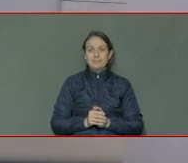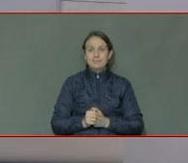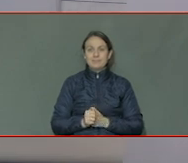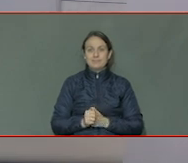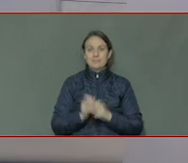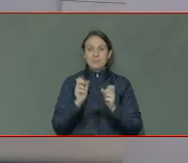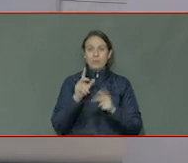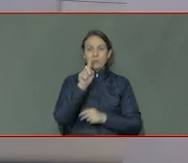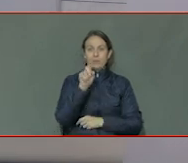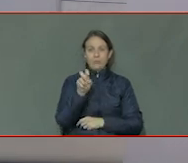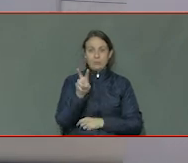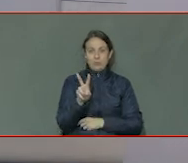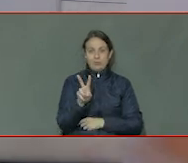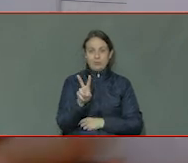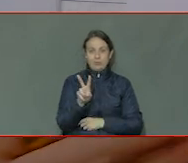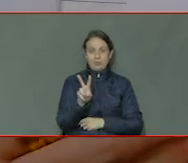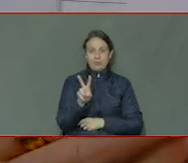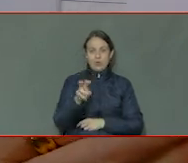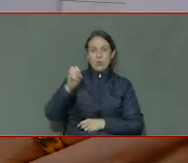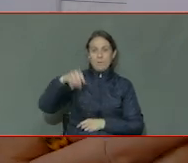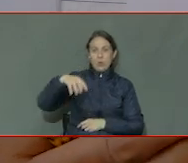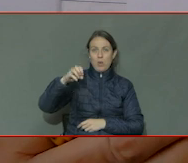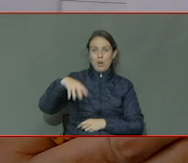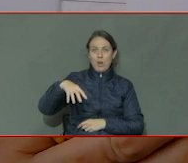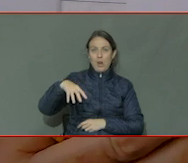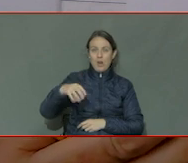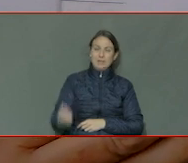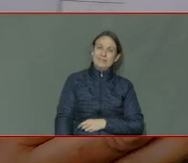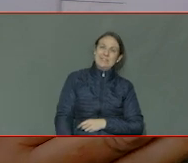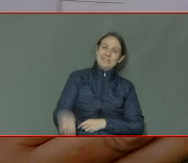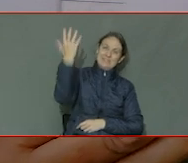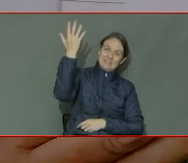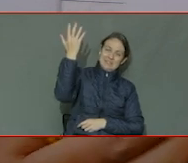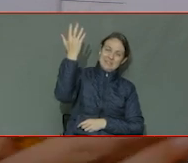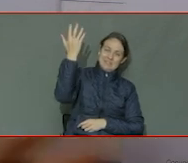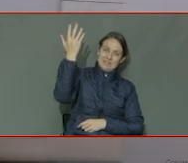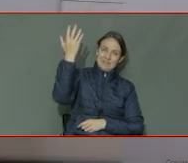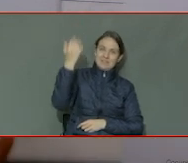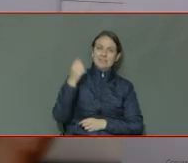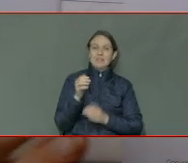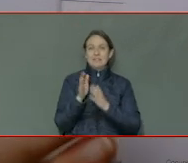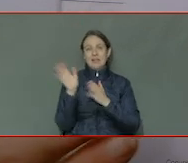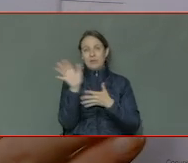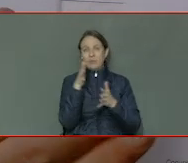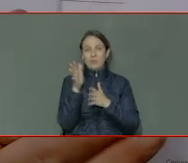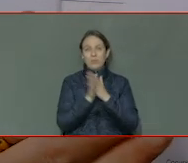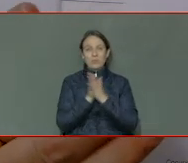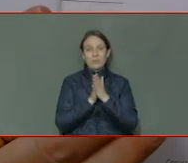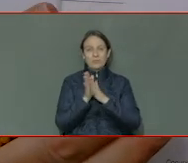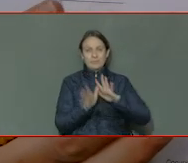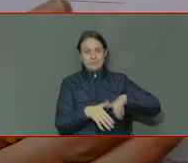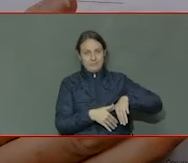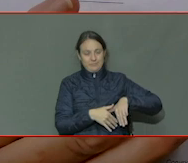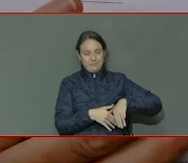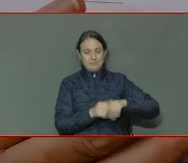Okay, 1.2. A ball is projected vertical upwards, ignore air resistance. Which one